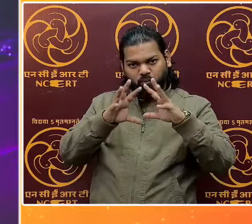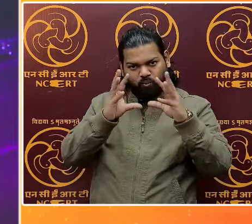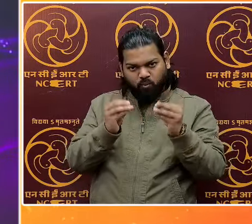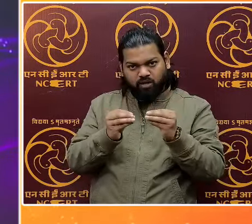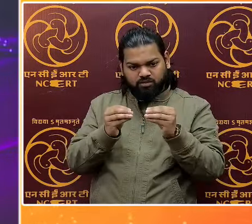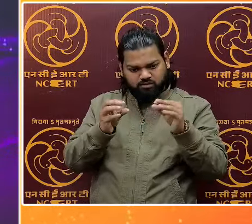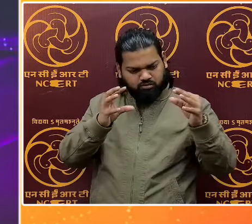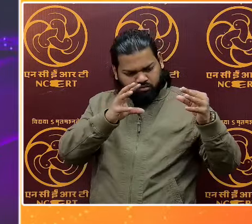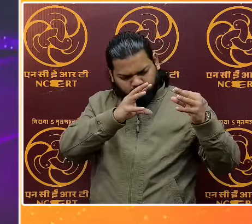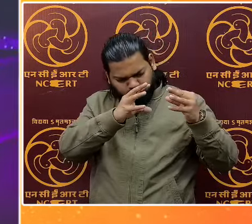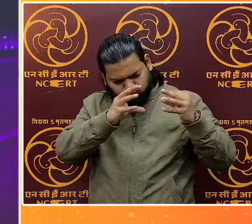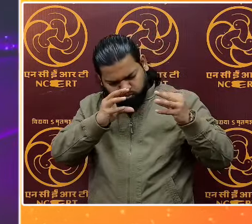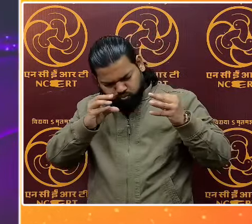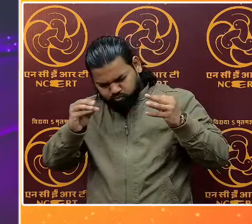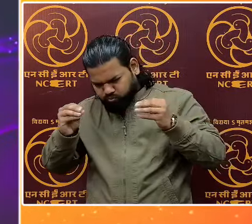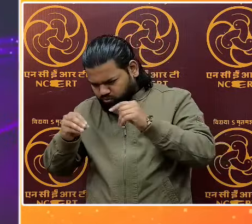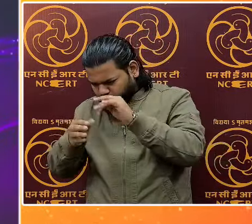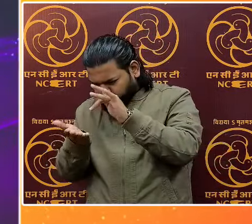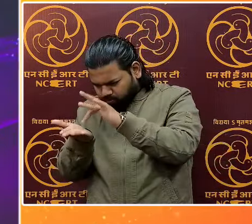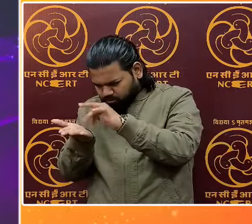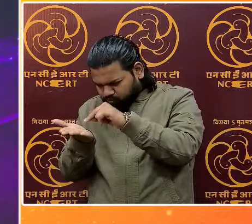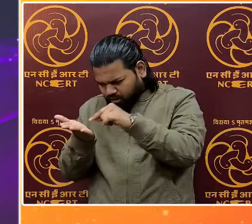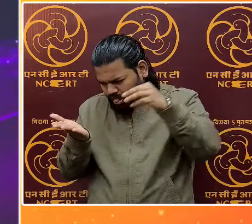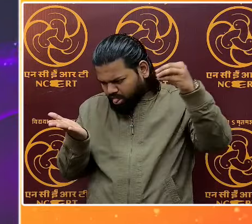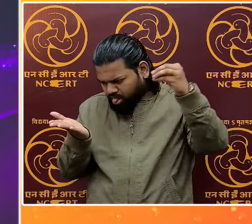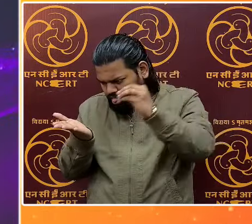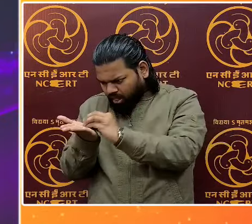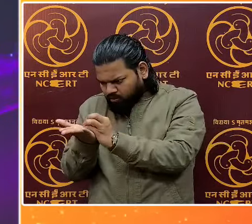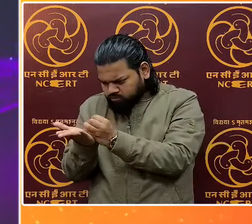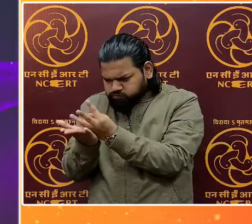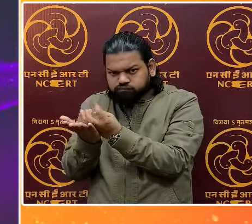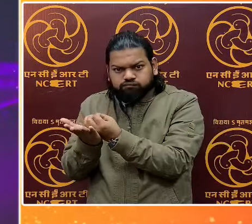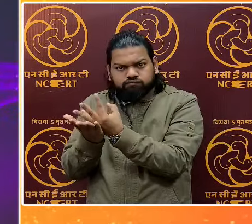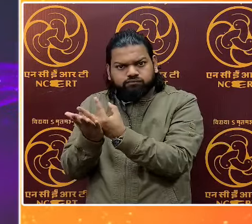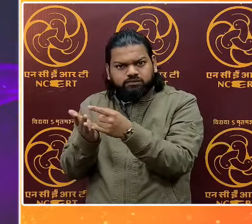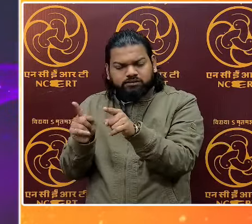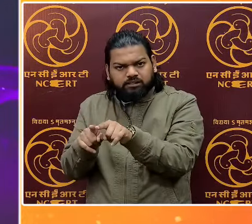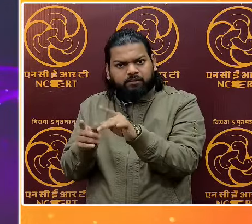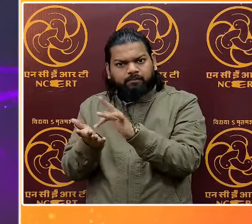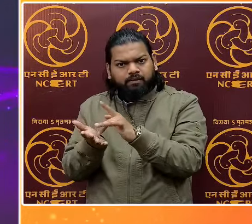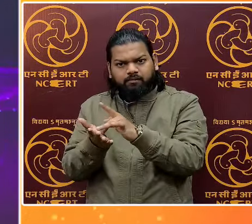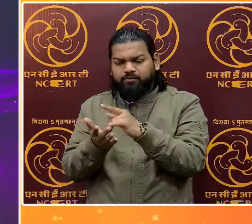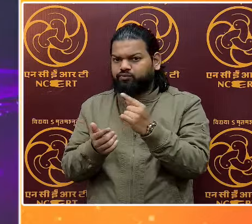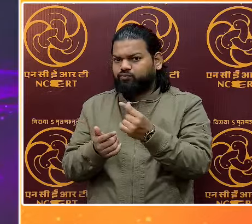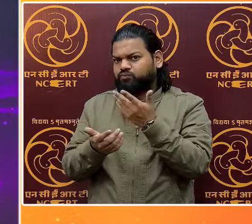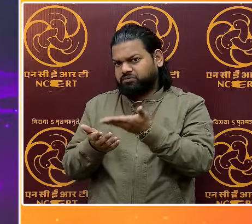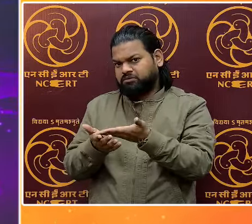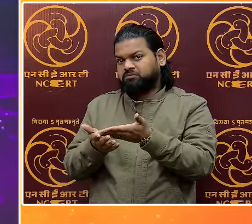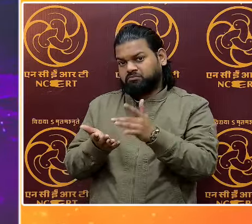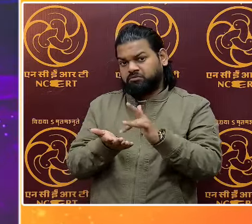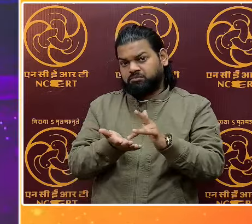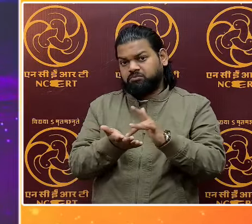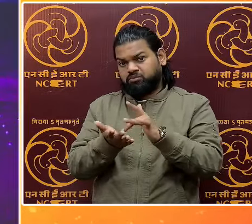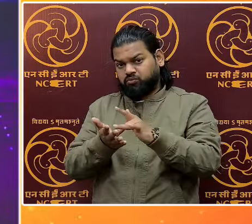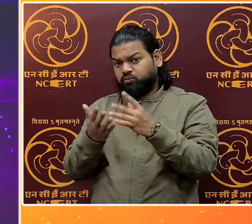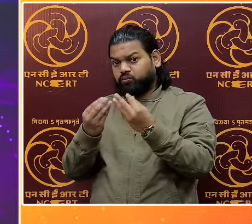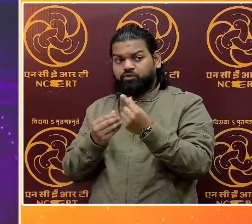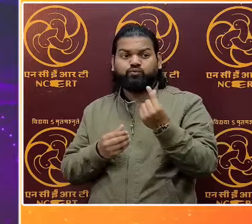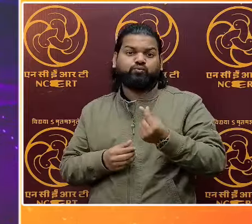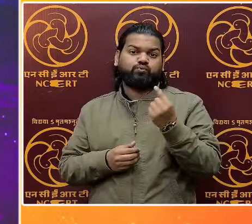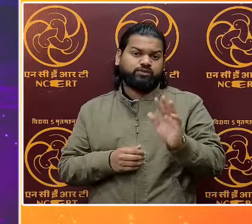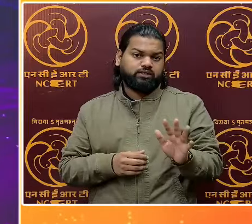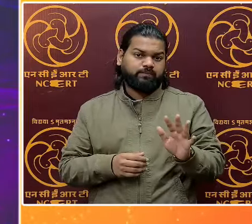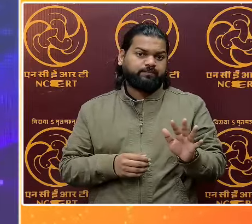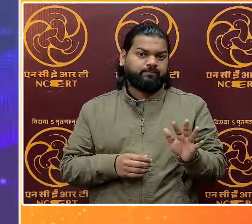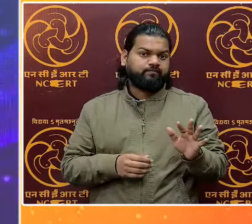are getting converged at a point. And further, where we are using it, so these are the places where these lenses are